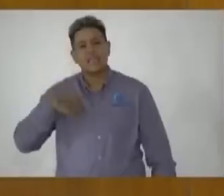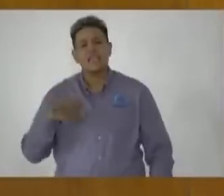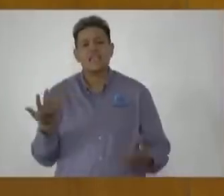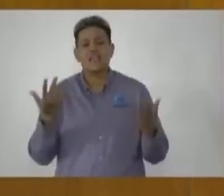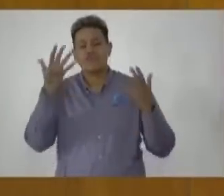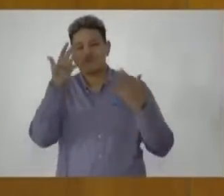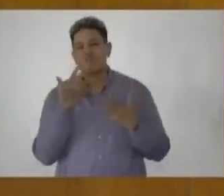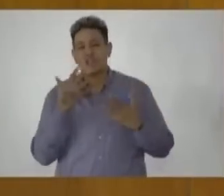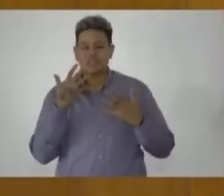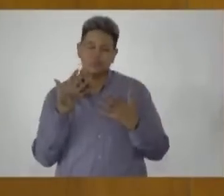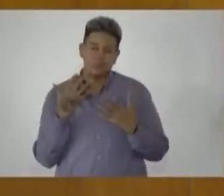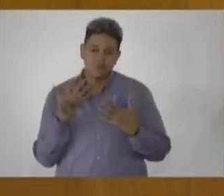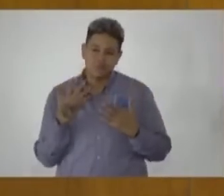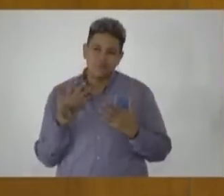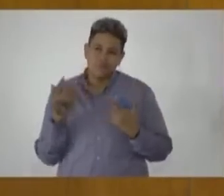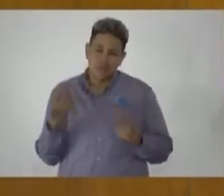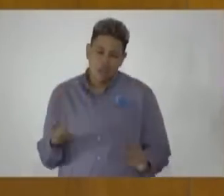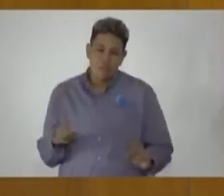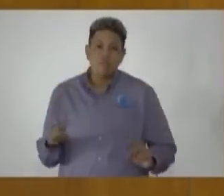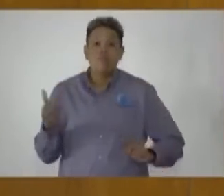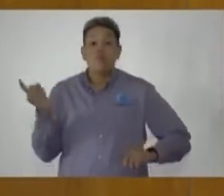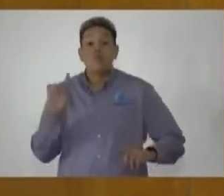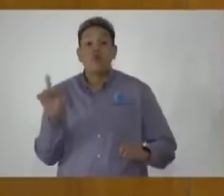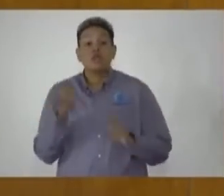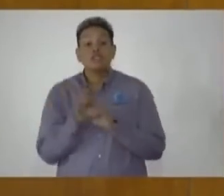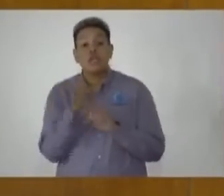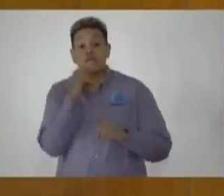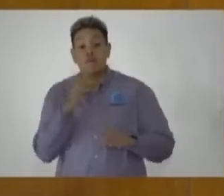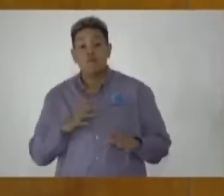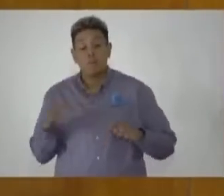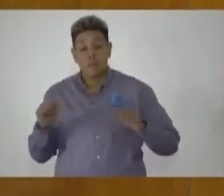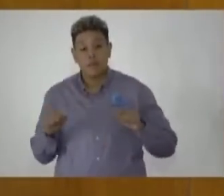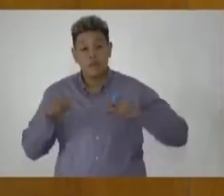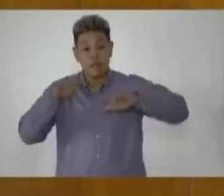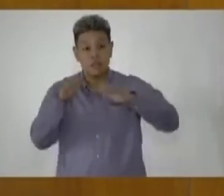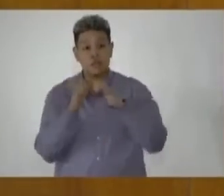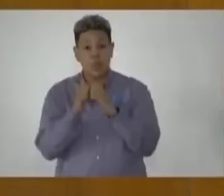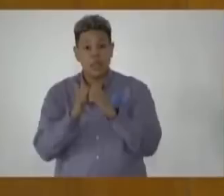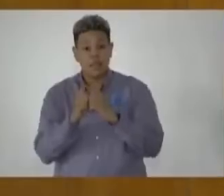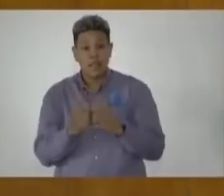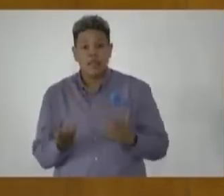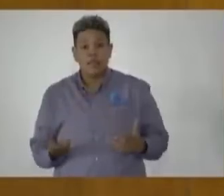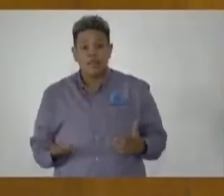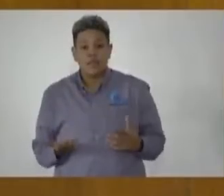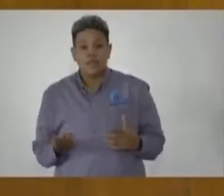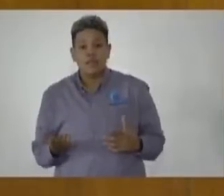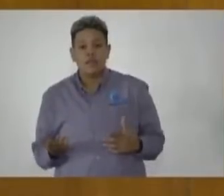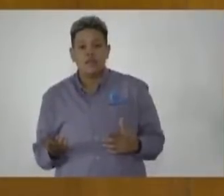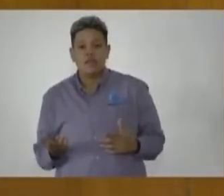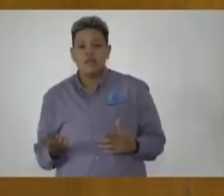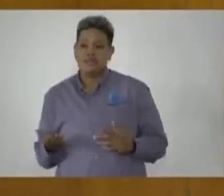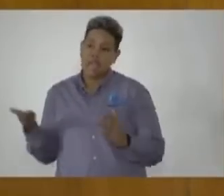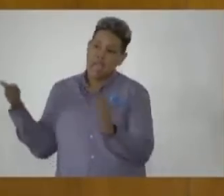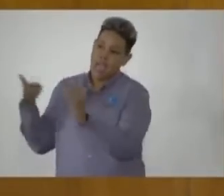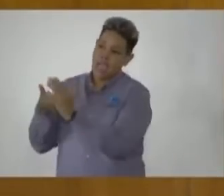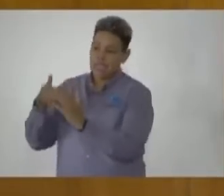regrettably so, that where women come together, that it is